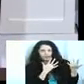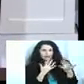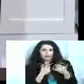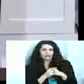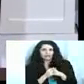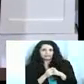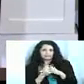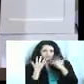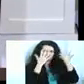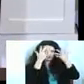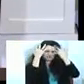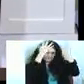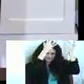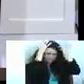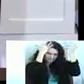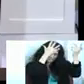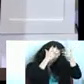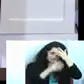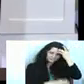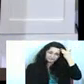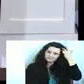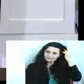the world.